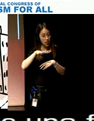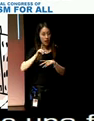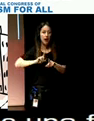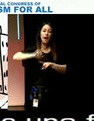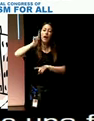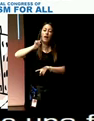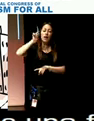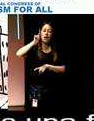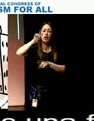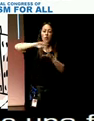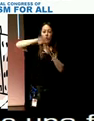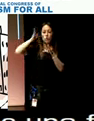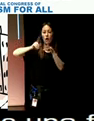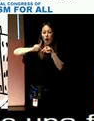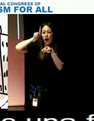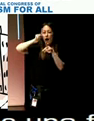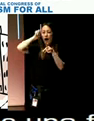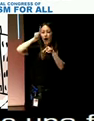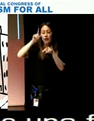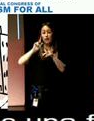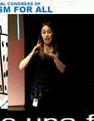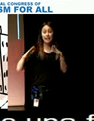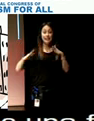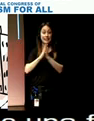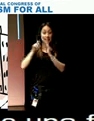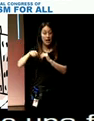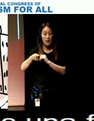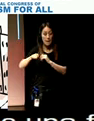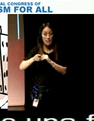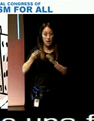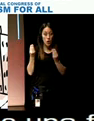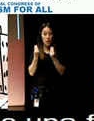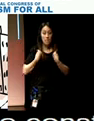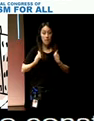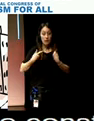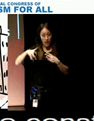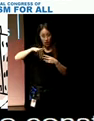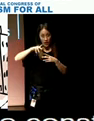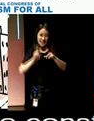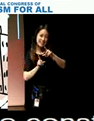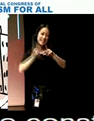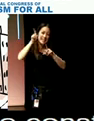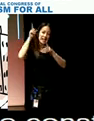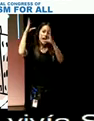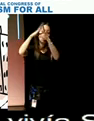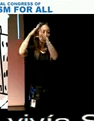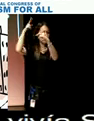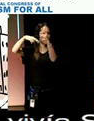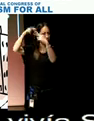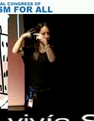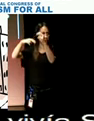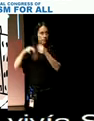things that are showing us that this was the place. It was holy during the whole times, and just